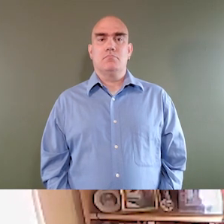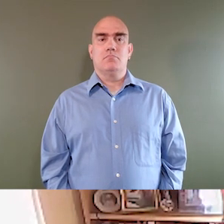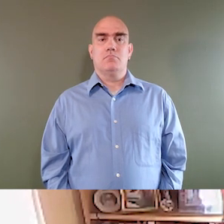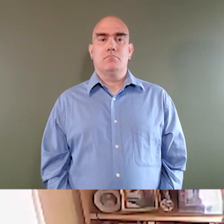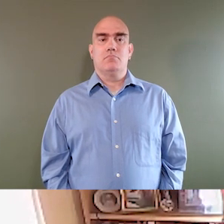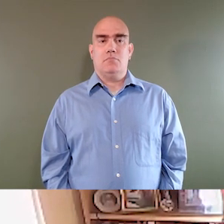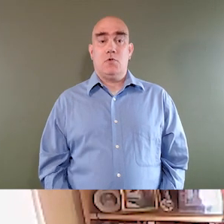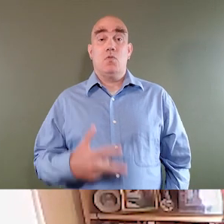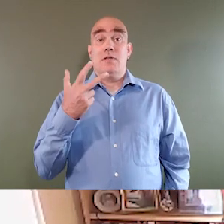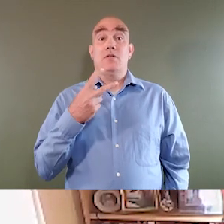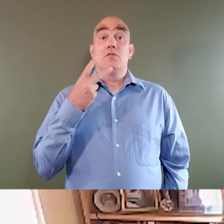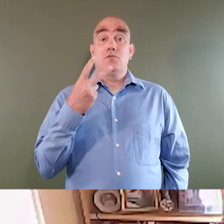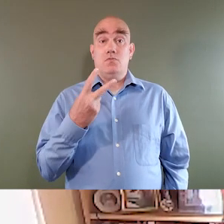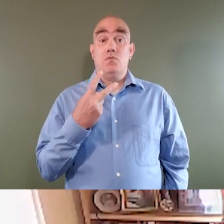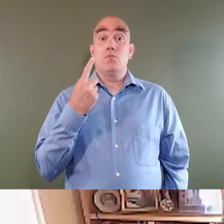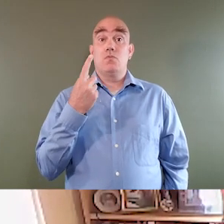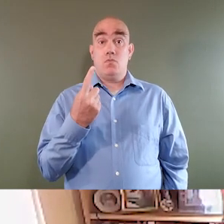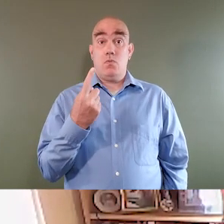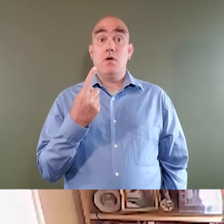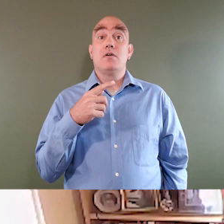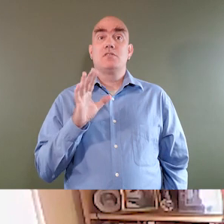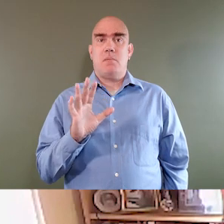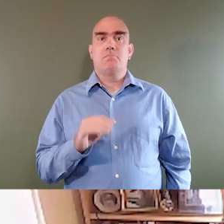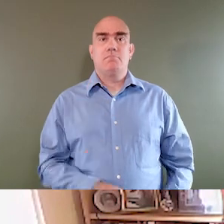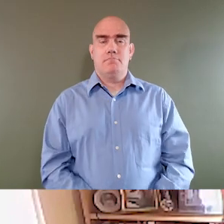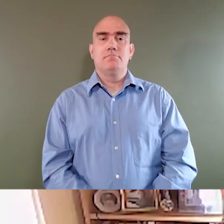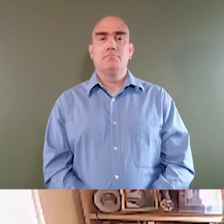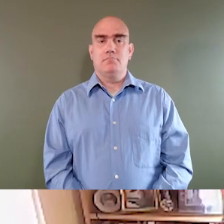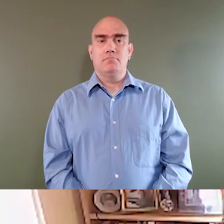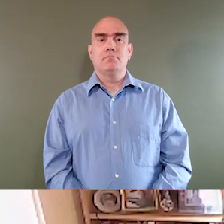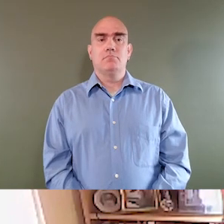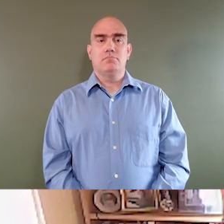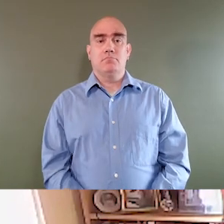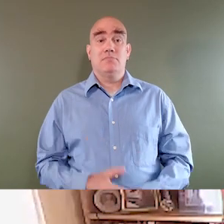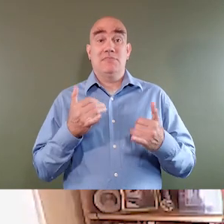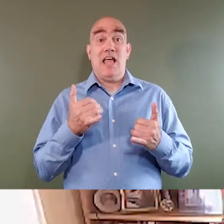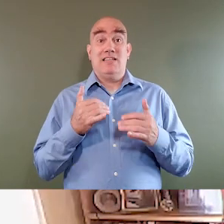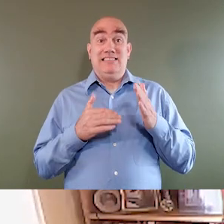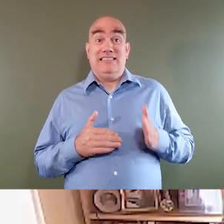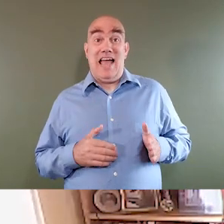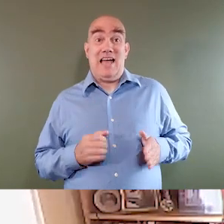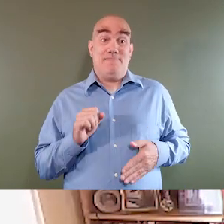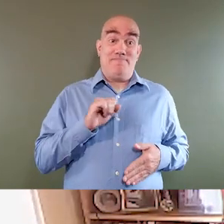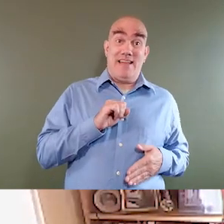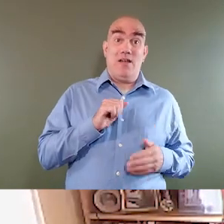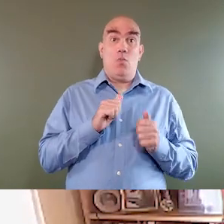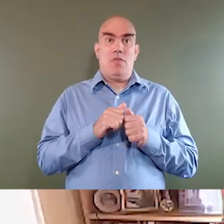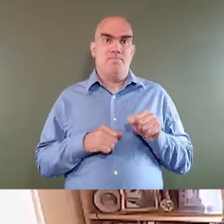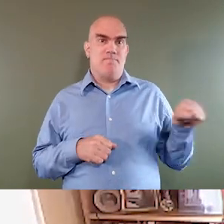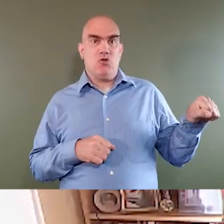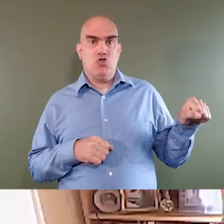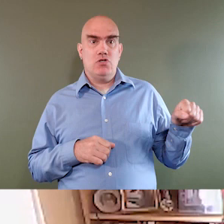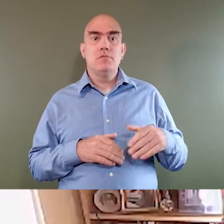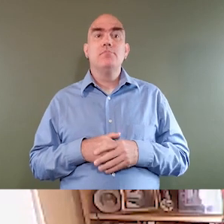Three, 2, 1, and stop. Moving into your side bend with your side